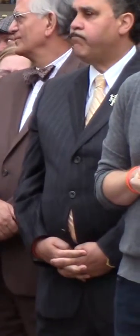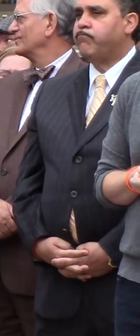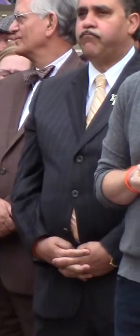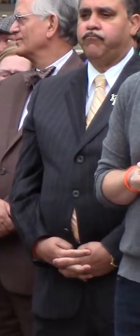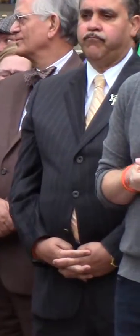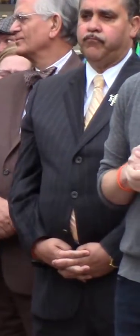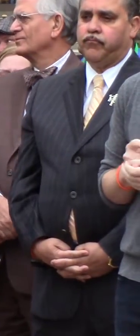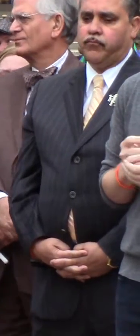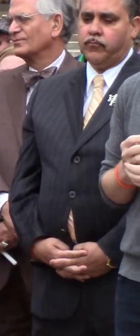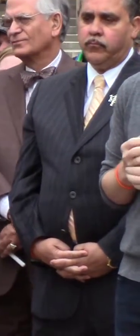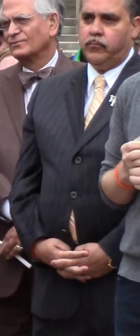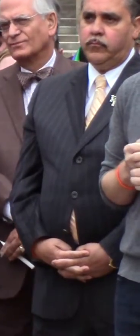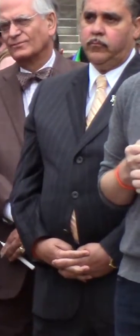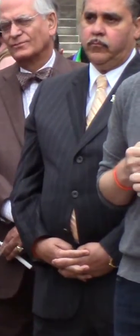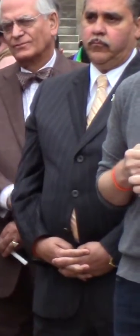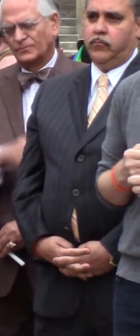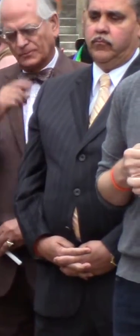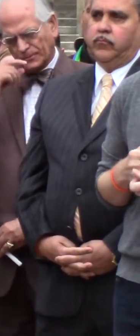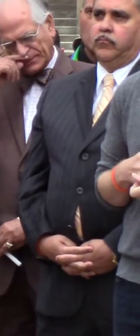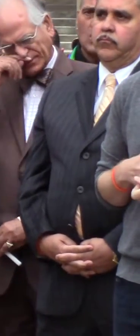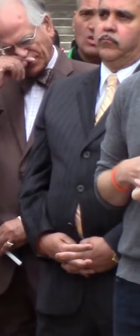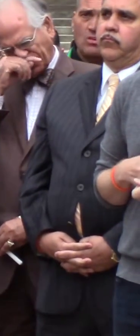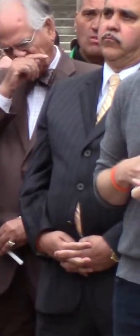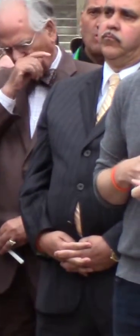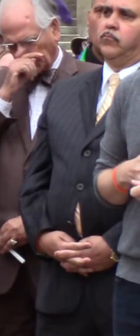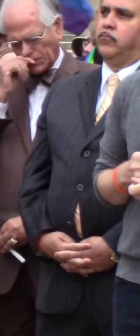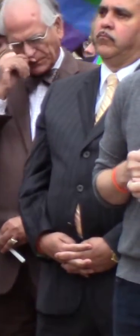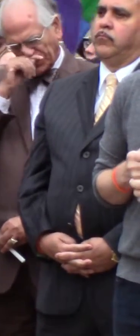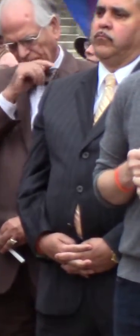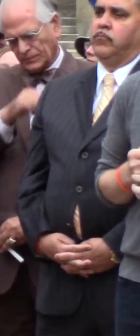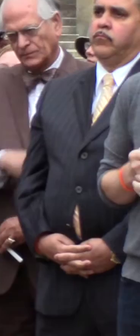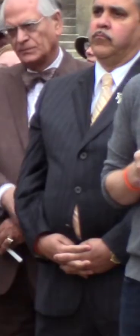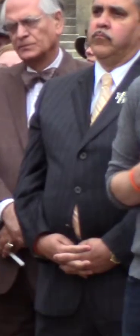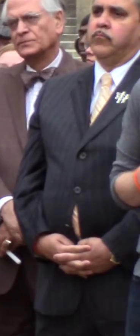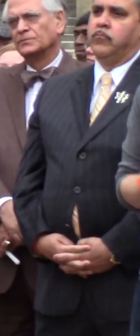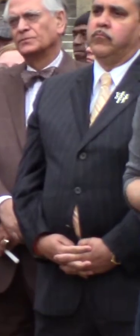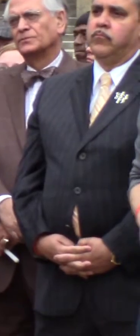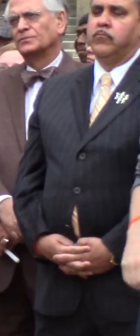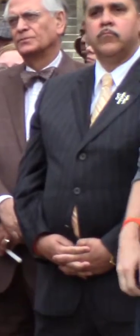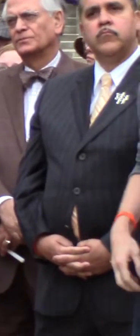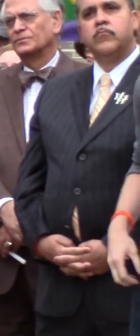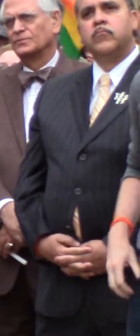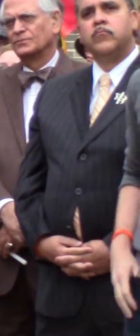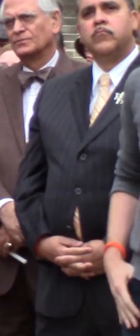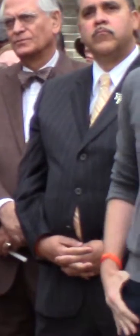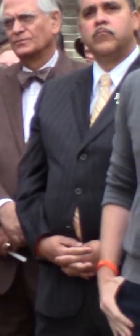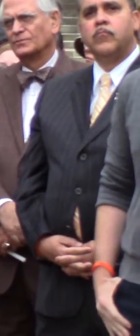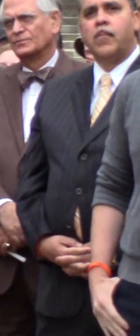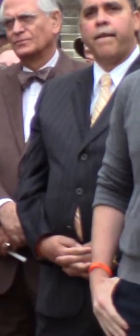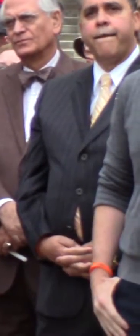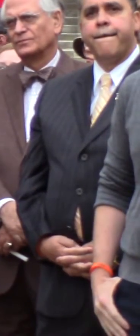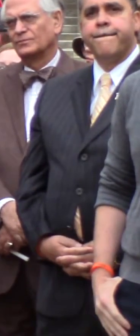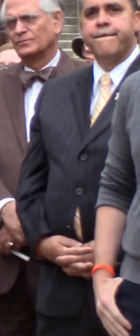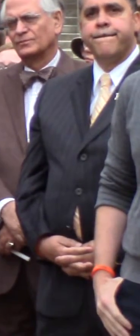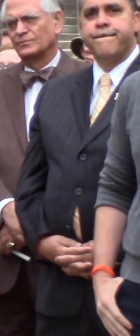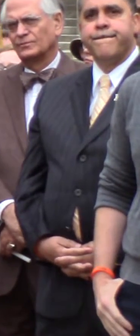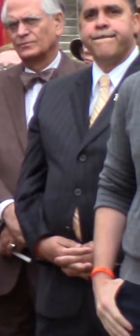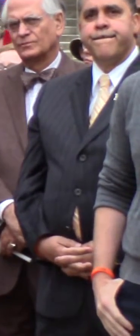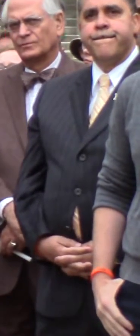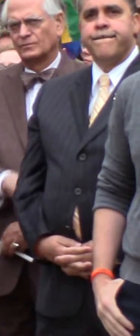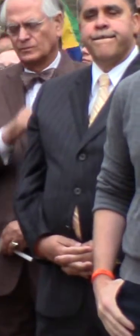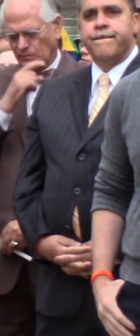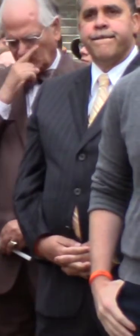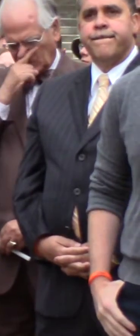Unfortunately, Orlando, known as the home of the happiest place on earth, now joins the lexicon of Newtown, Connecticut,